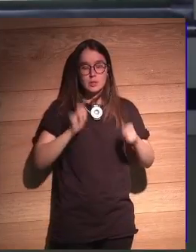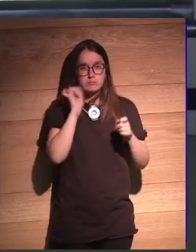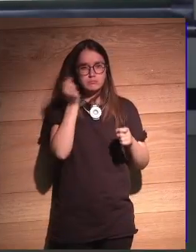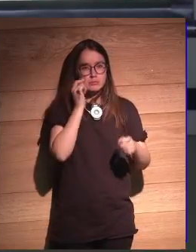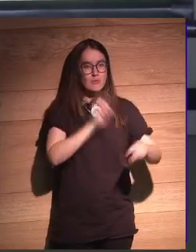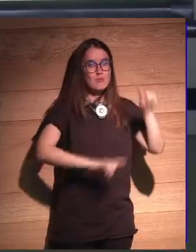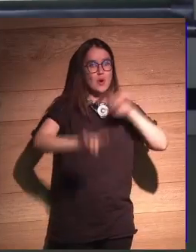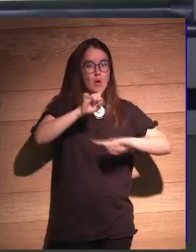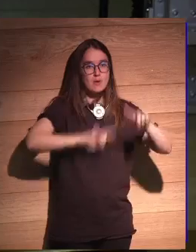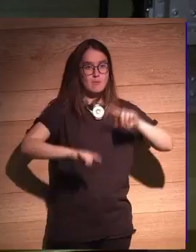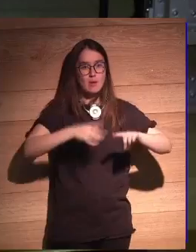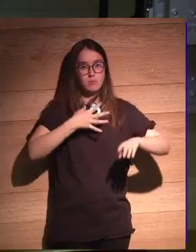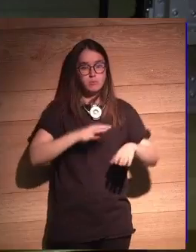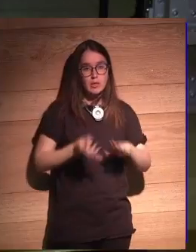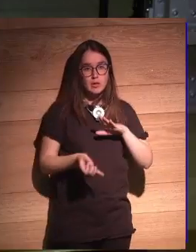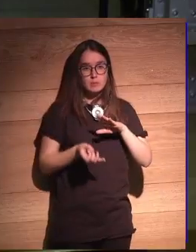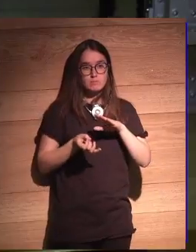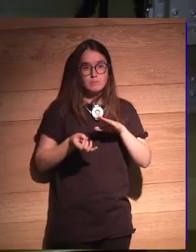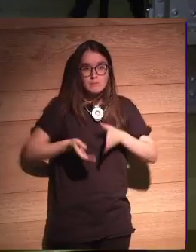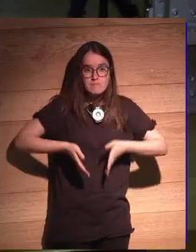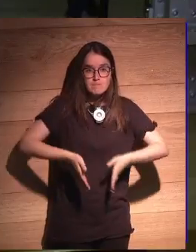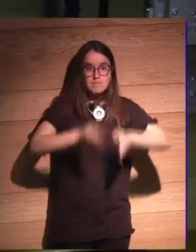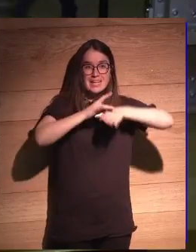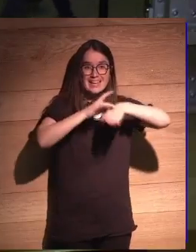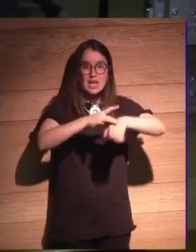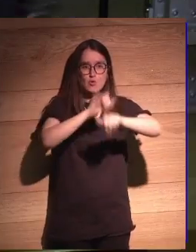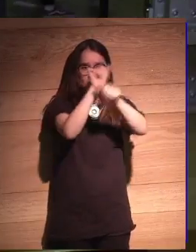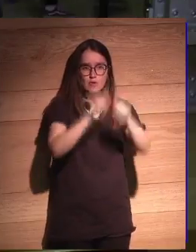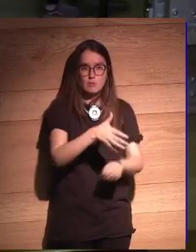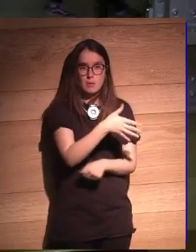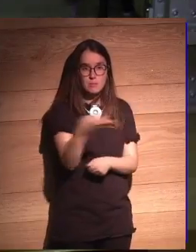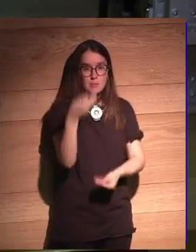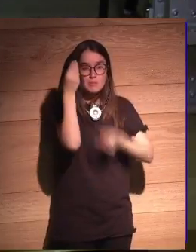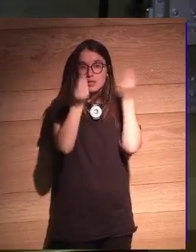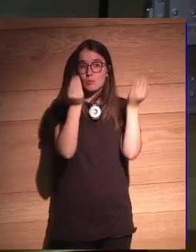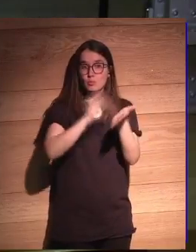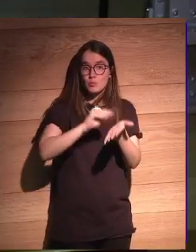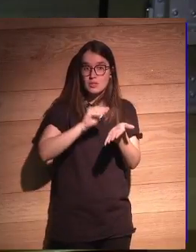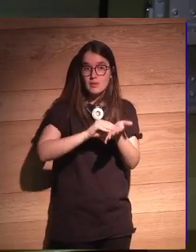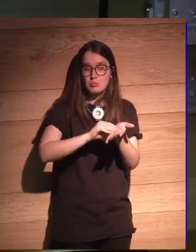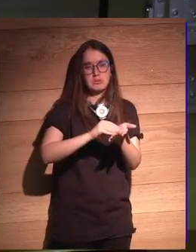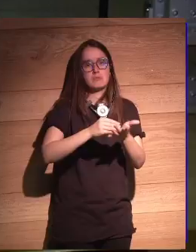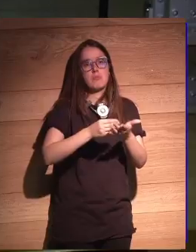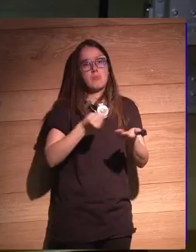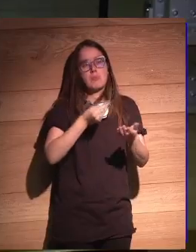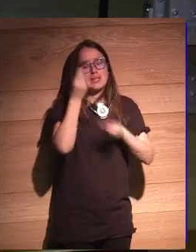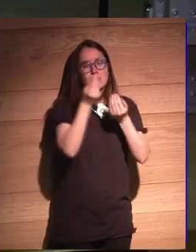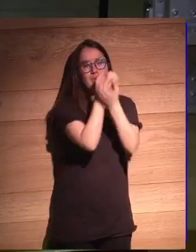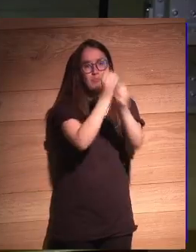accurately, I think a lot of things that currently seem impossible in politics would become